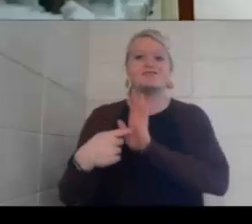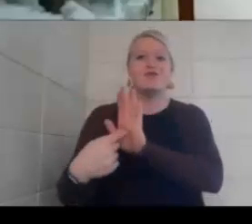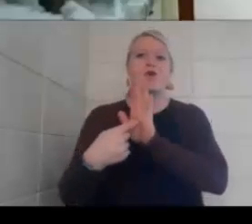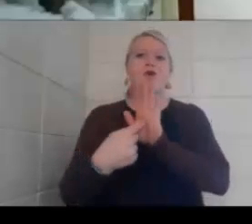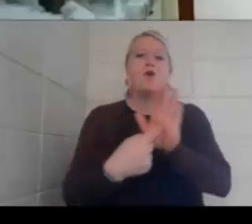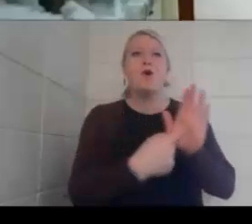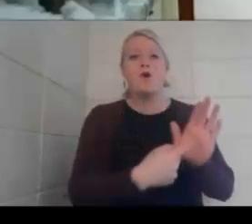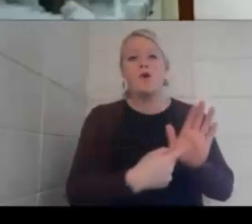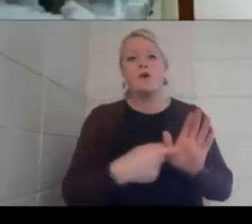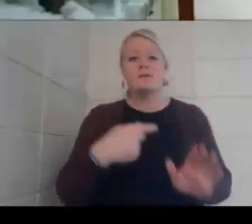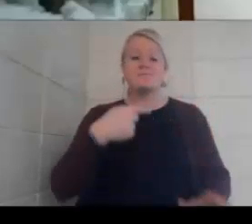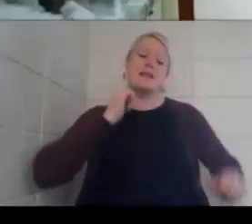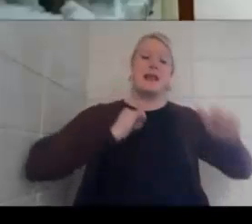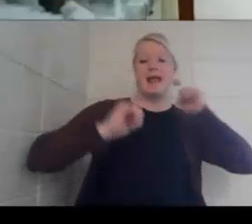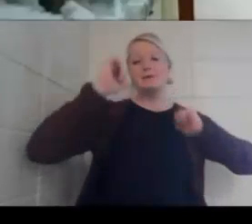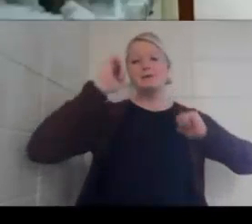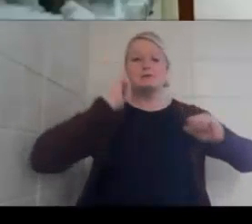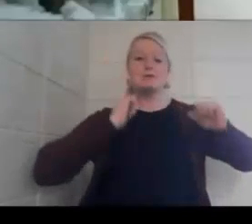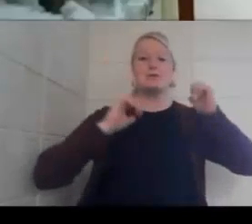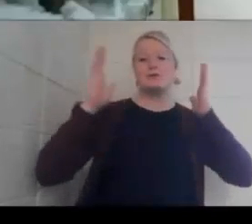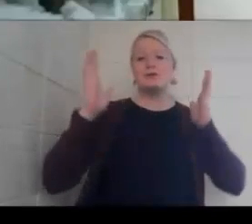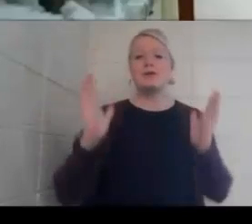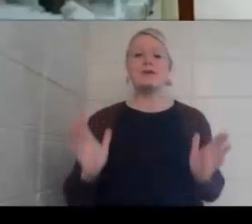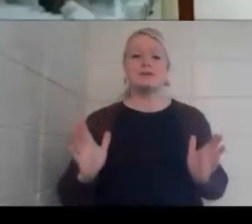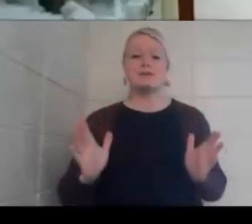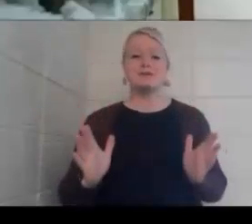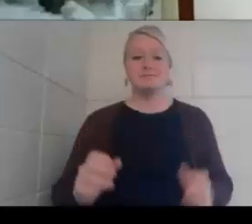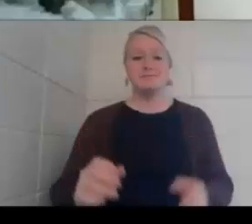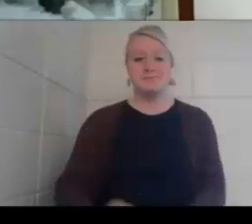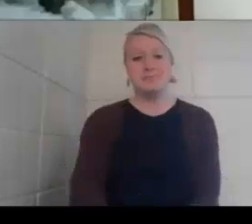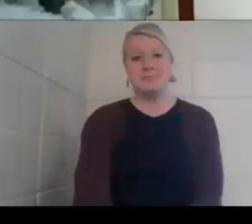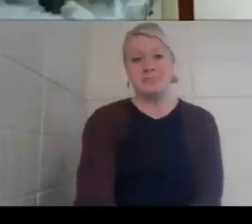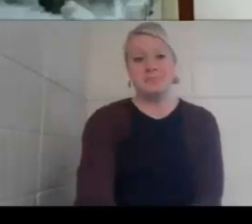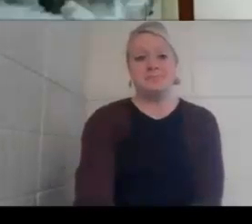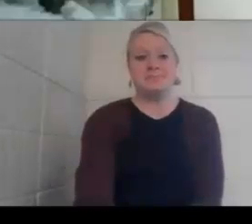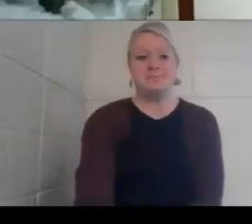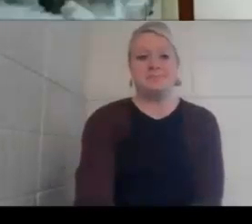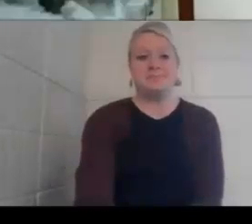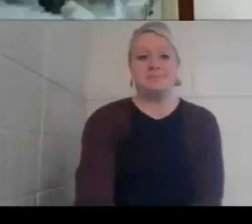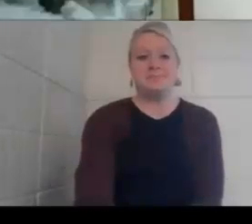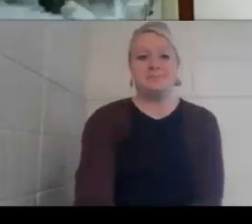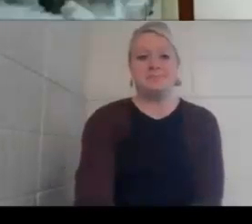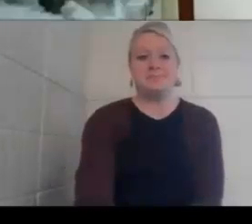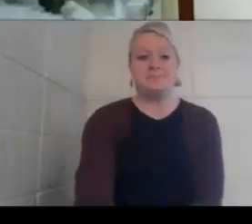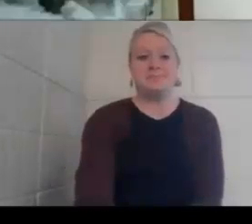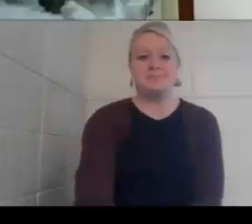dog can walk around. It's in different shows. It's an actor.